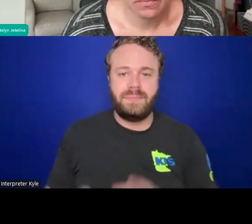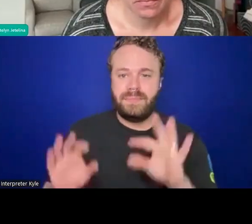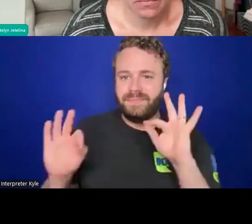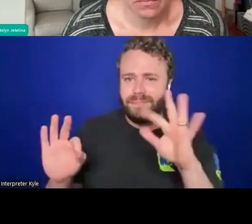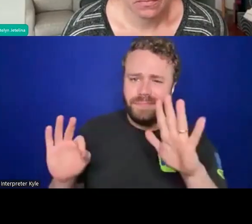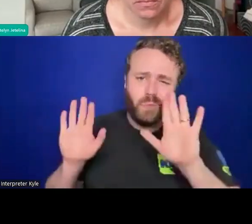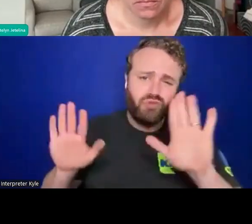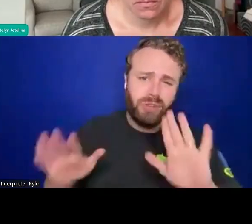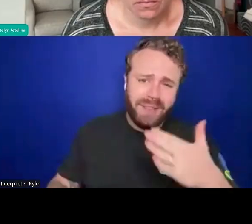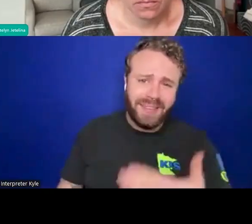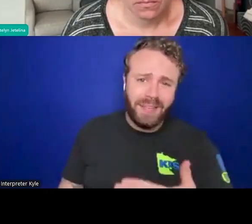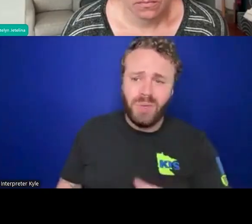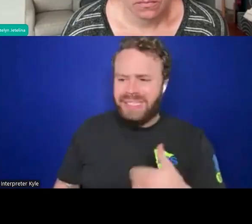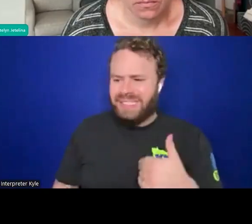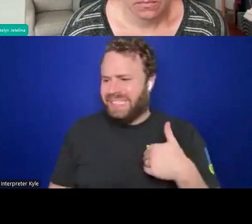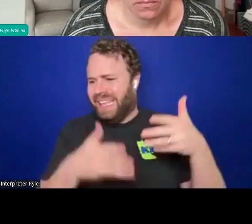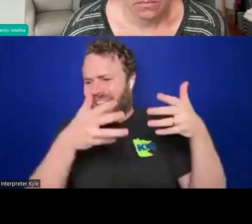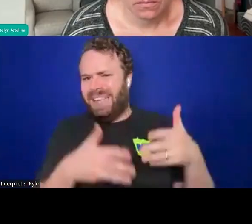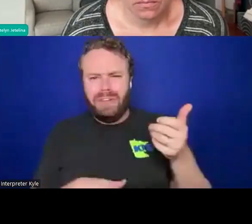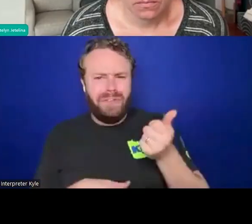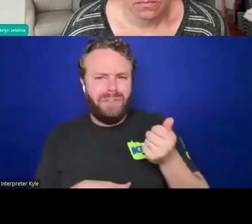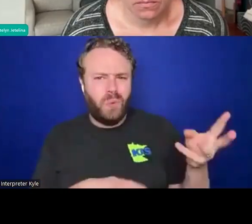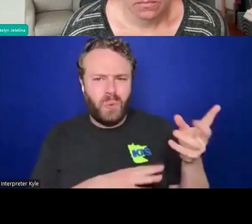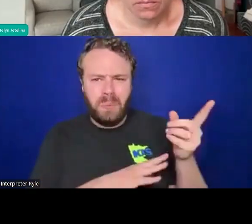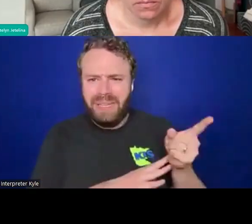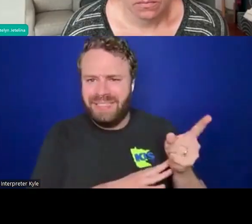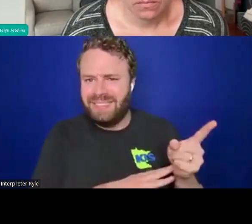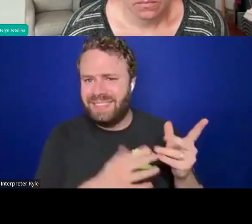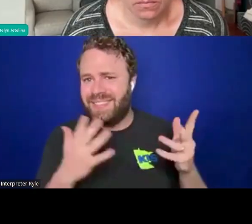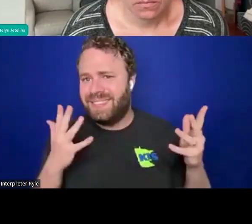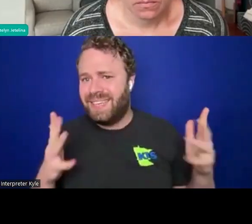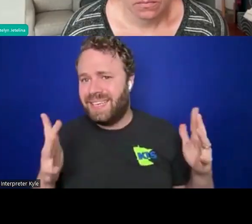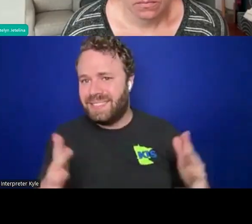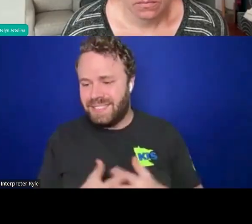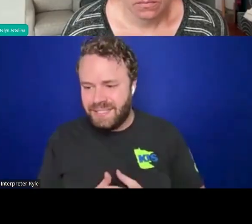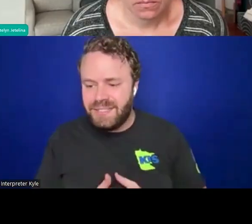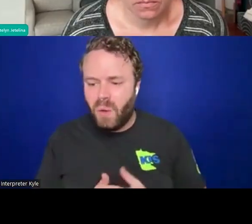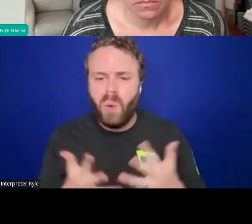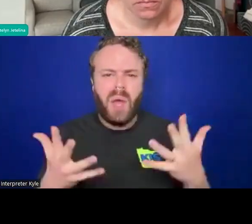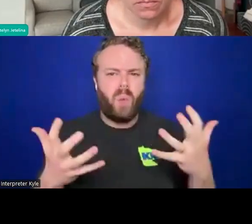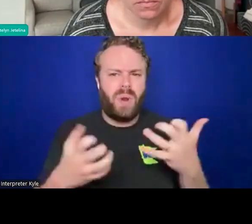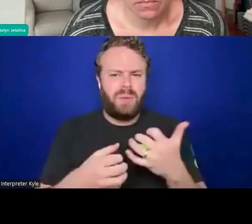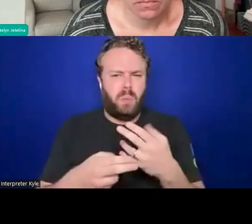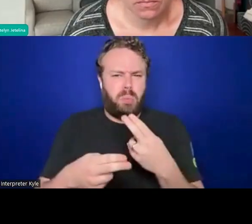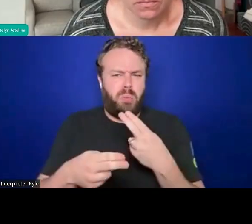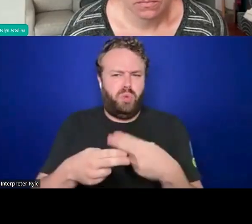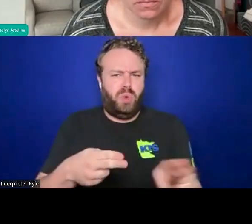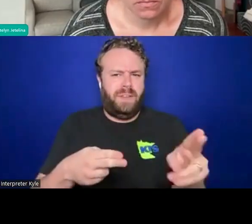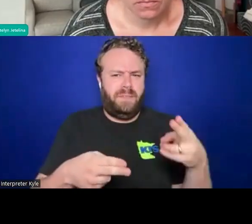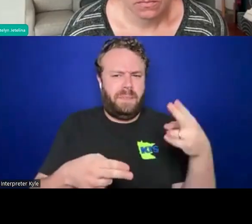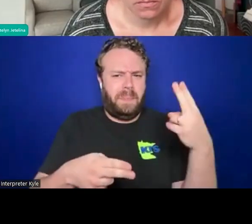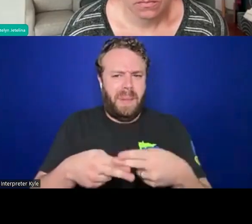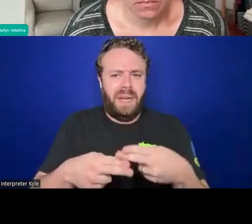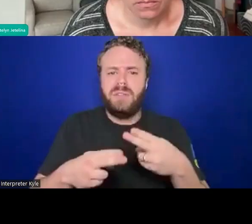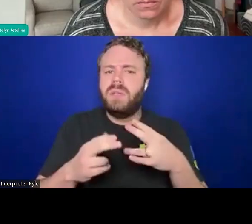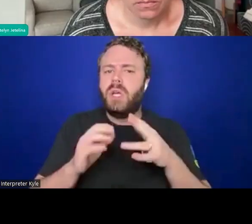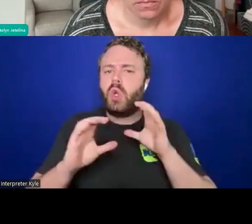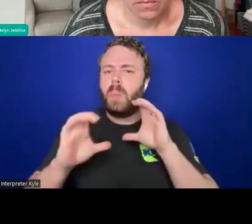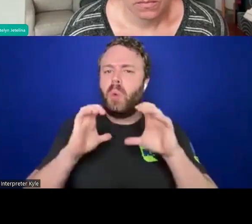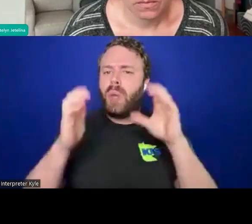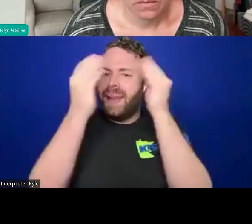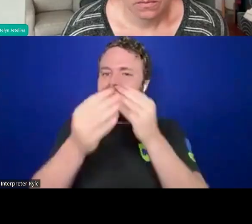a couple of minutes left. So, I want to touch base really quickly on communicating out about